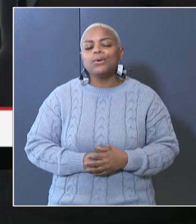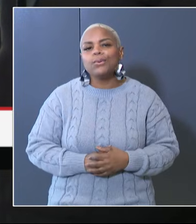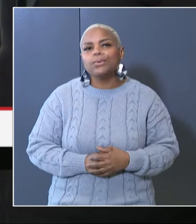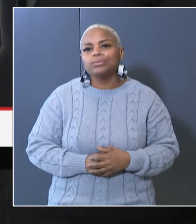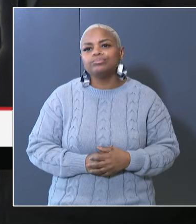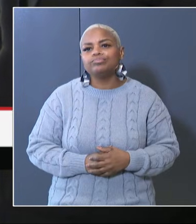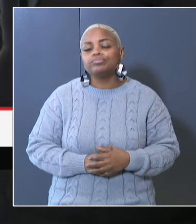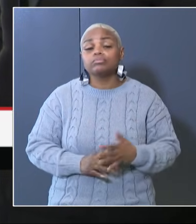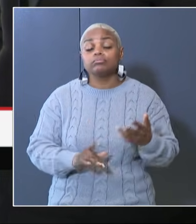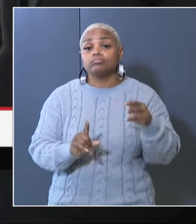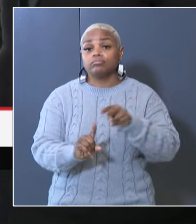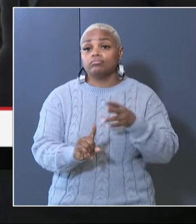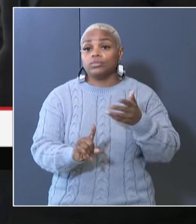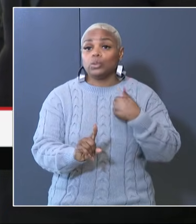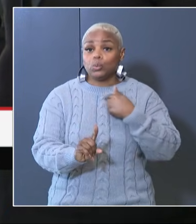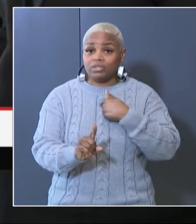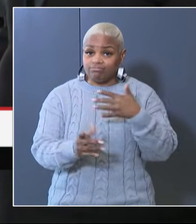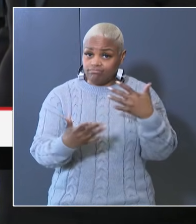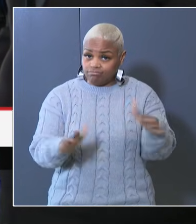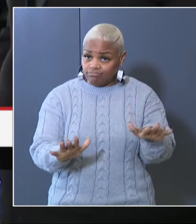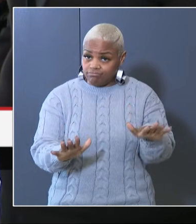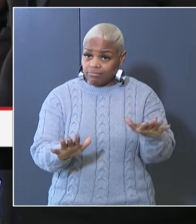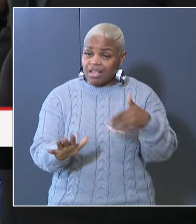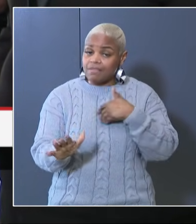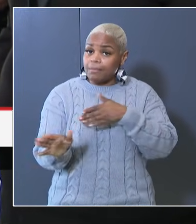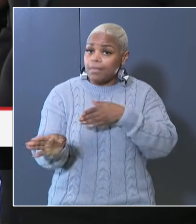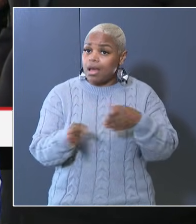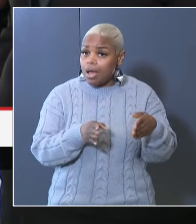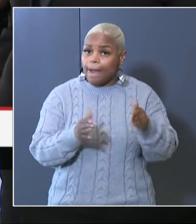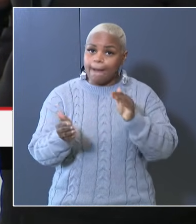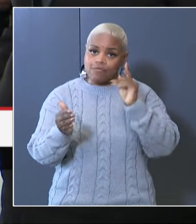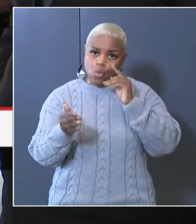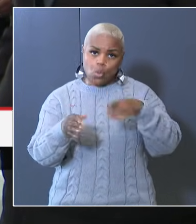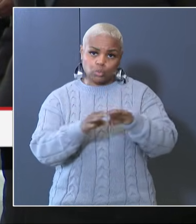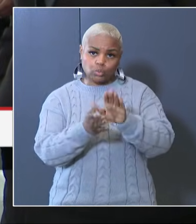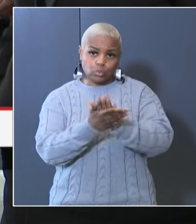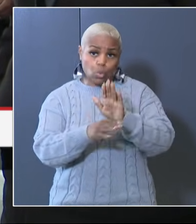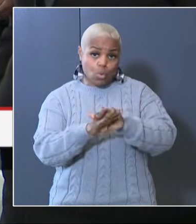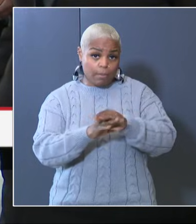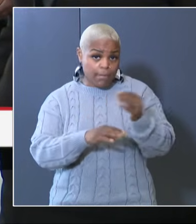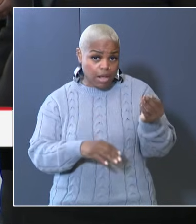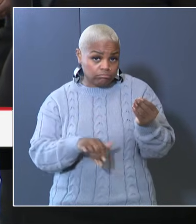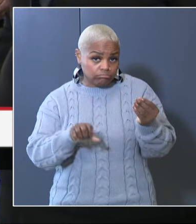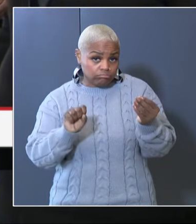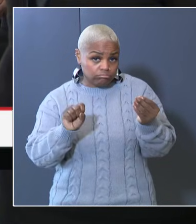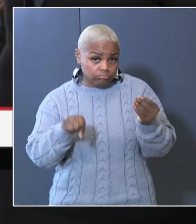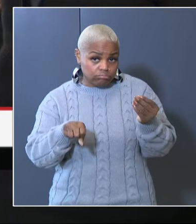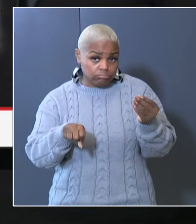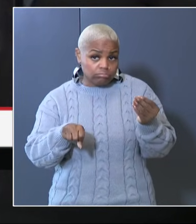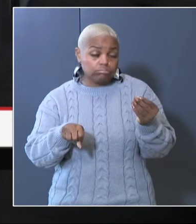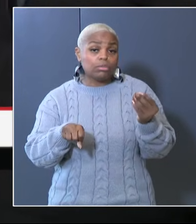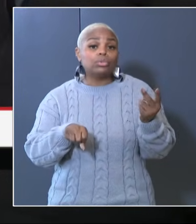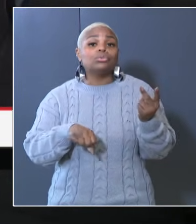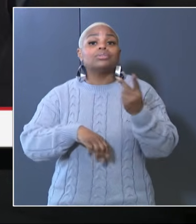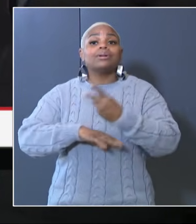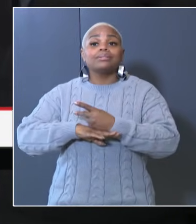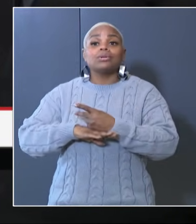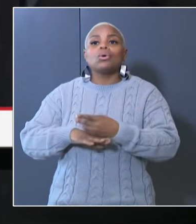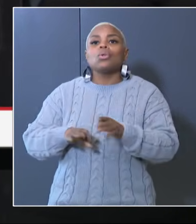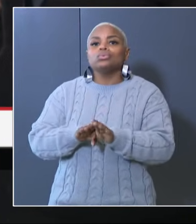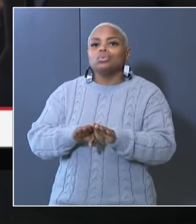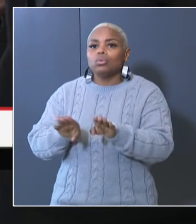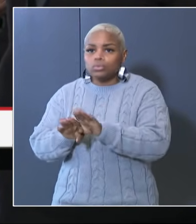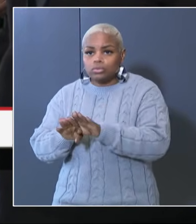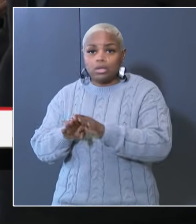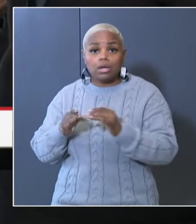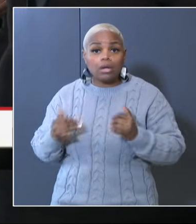a planned school day off on Monday. We had 2 school days that were missed, and now we're back to school.